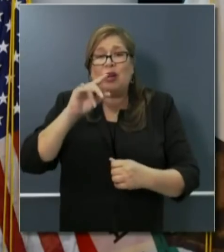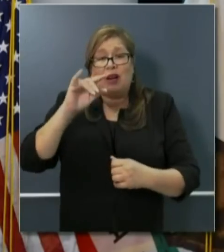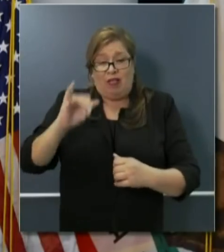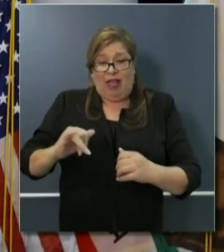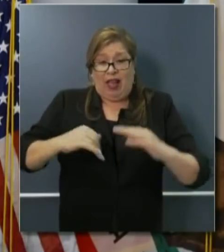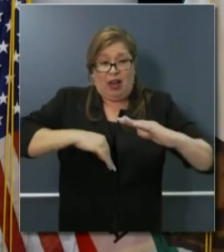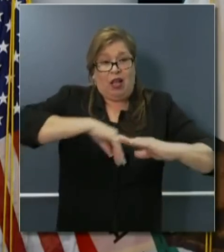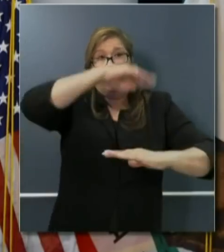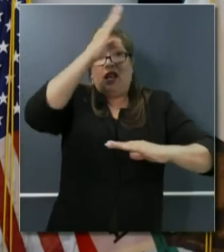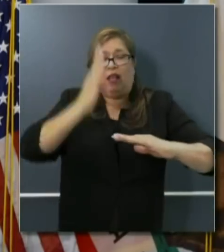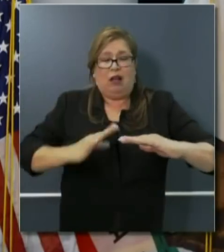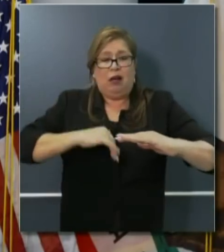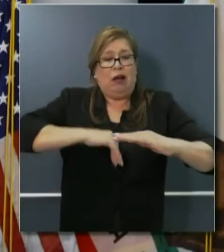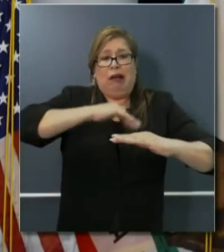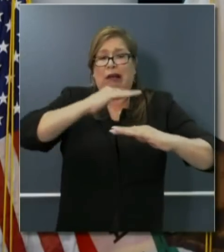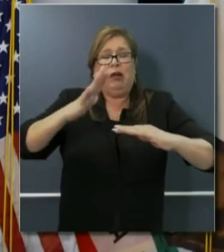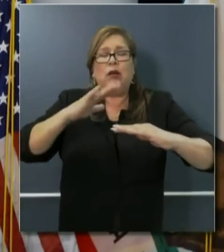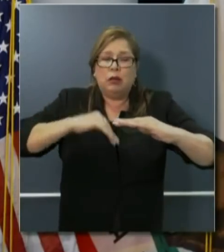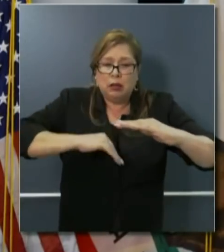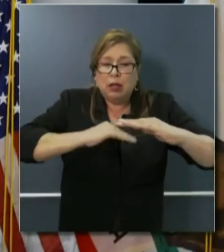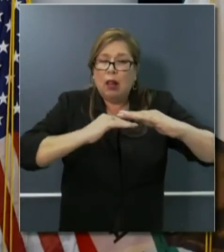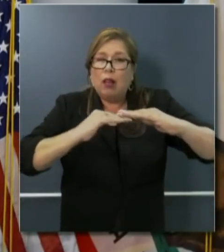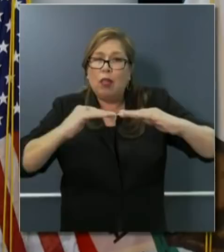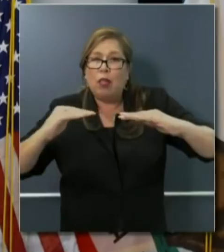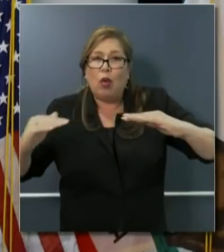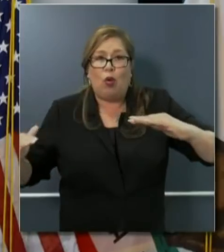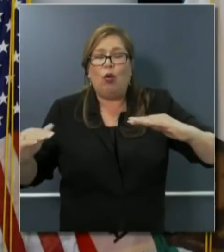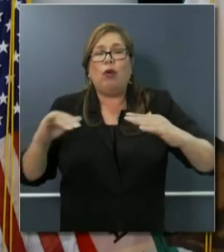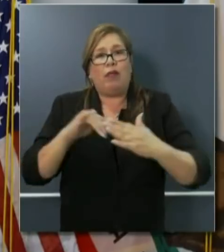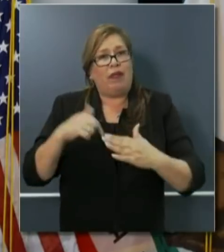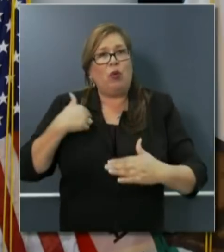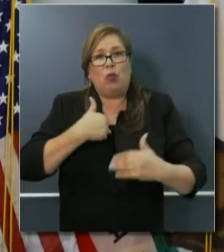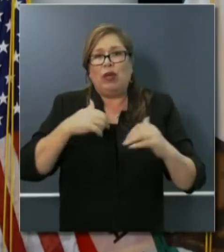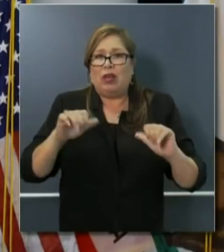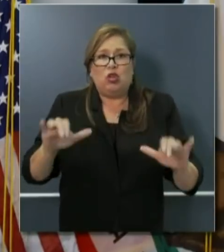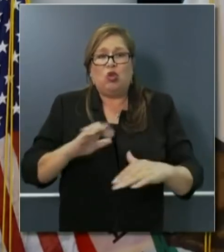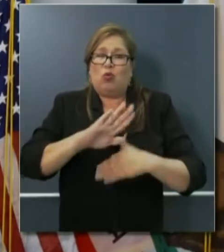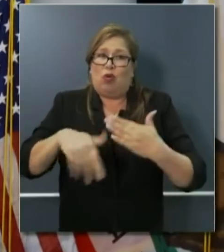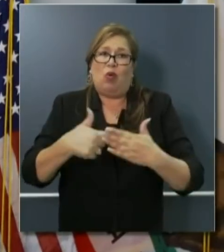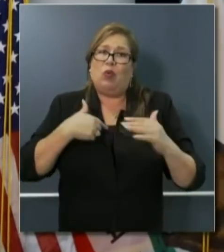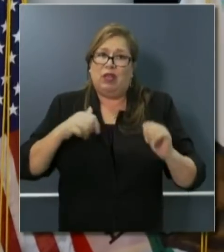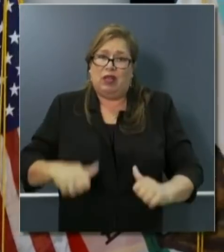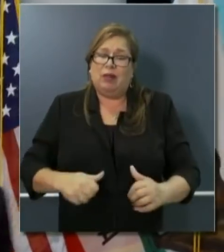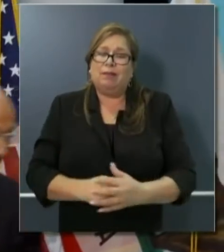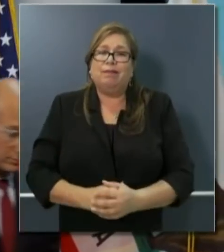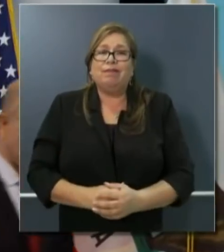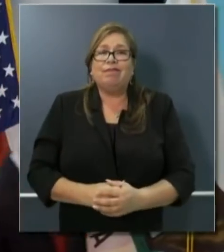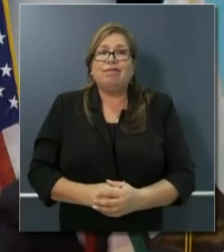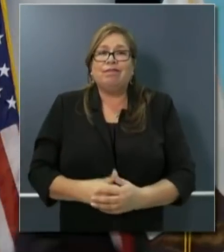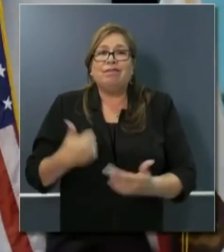as flat as we can and that our actuals track to that effort. With that, I'll turn it back to you, Governor.